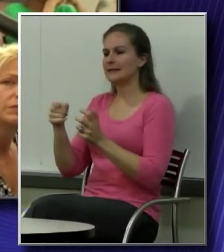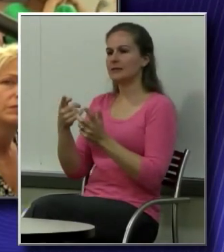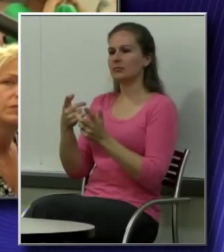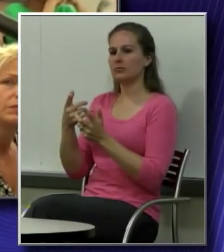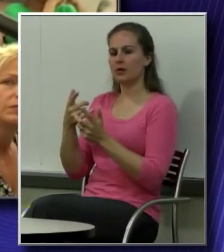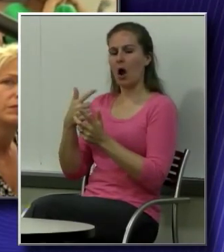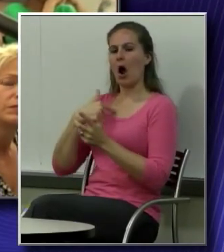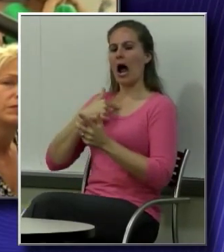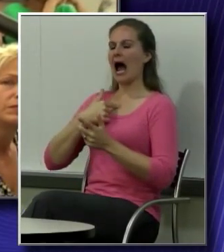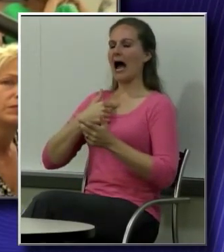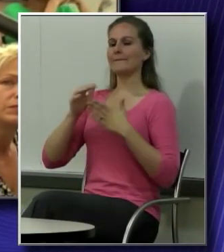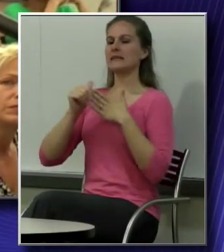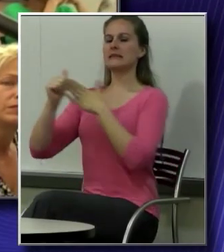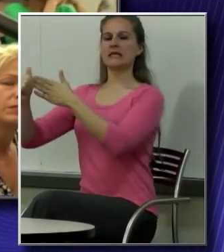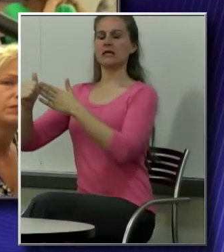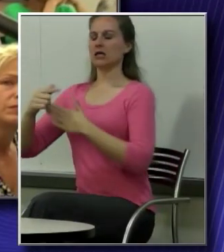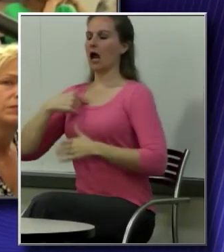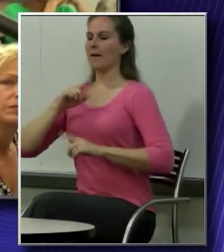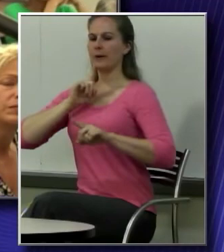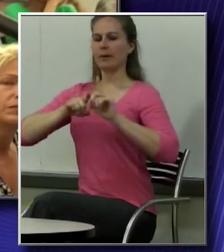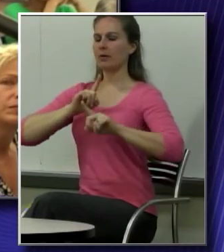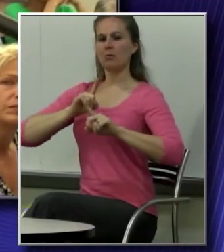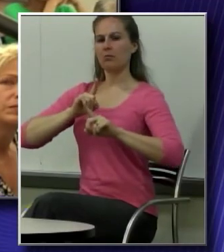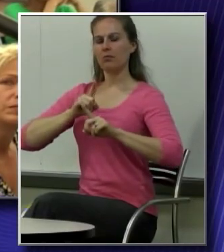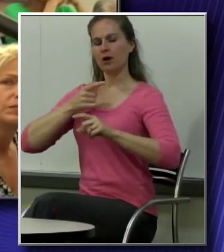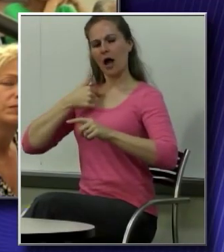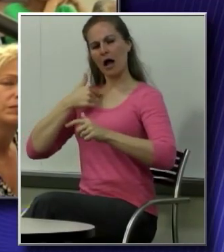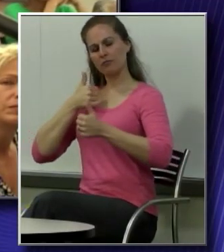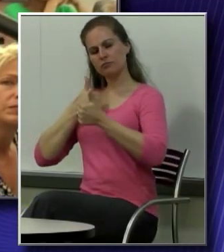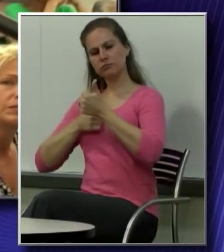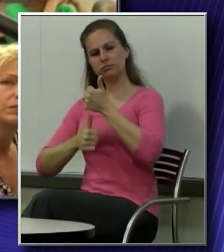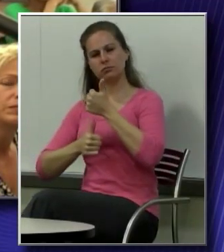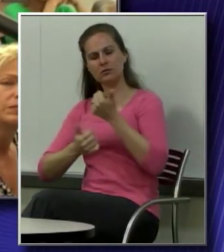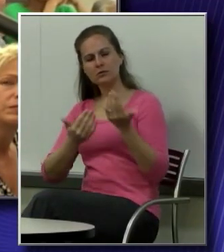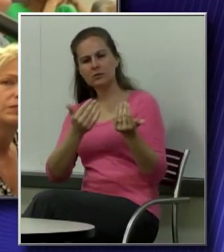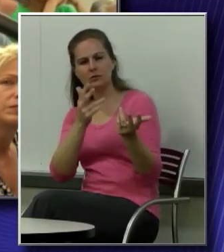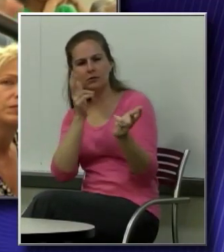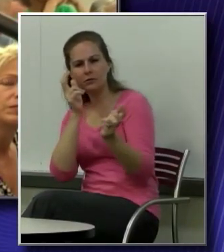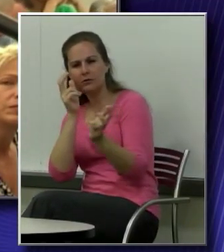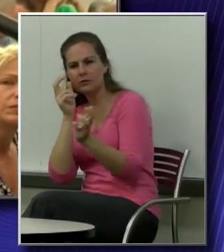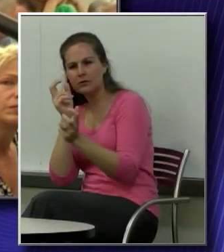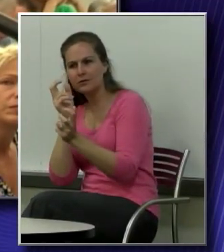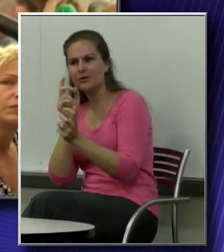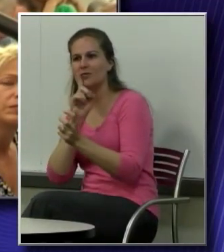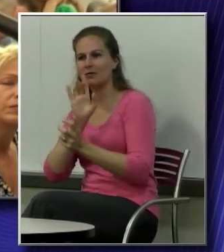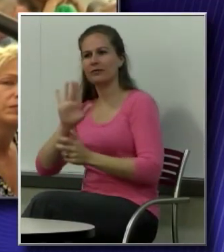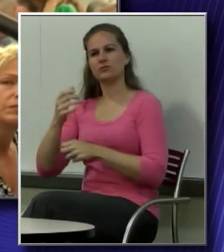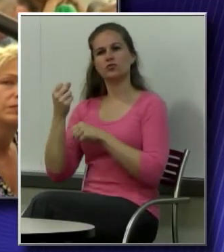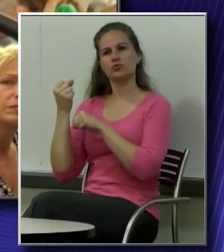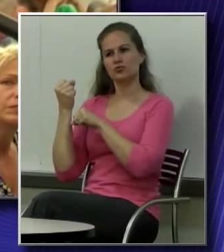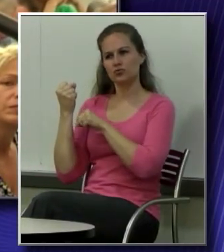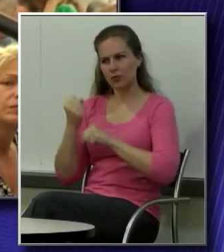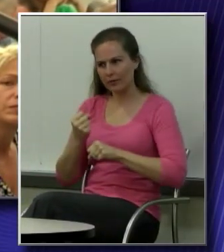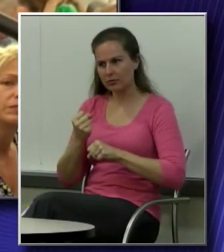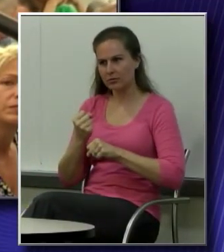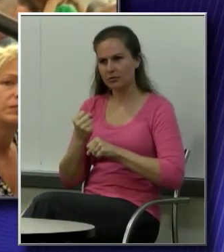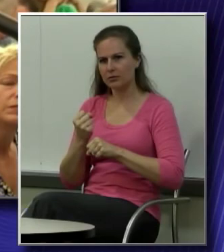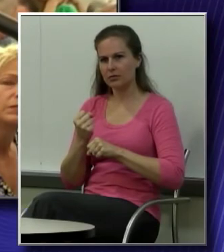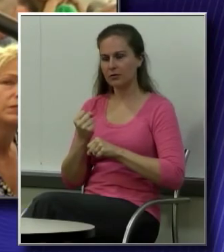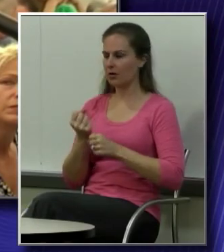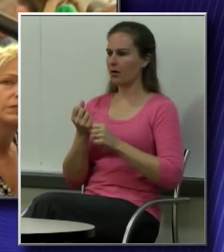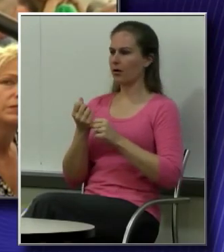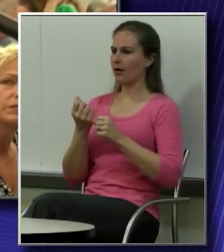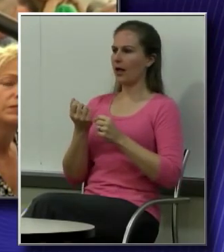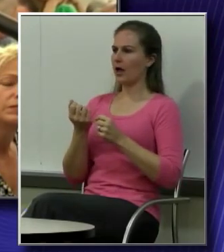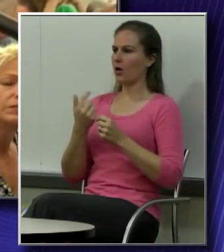campuses, picking up on what my colleague Harvey said about the diversity. We are, one of our great strengths is not only all the things we do, but how many